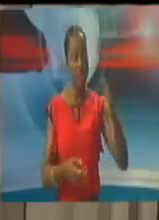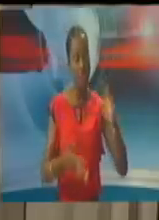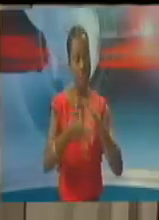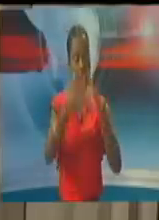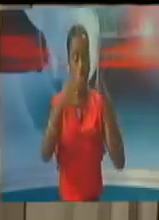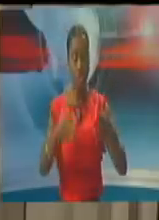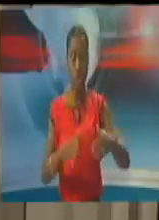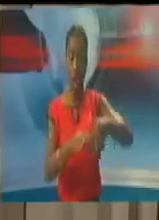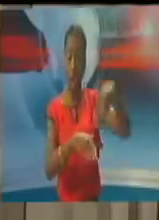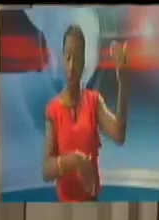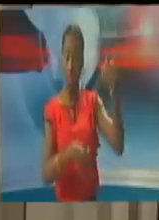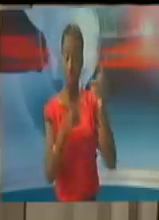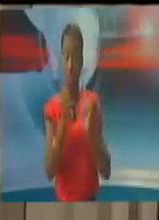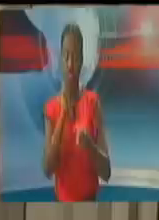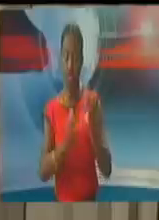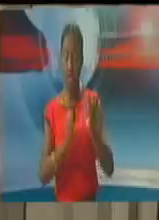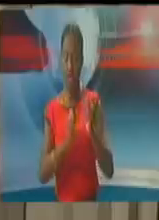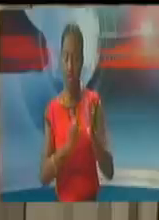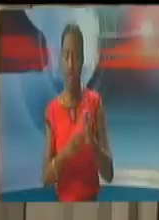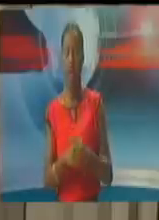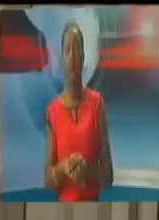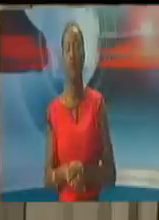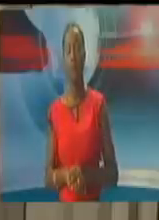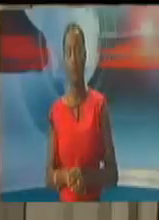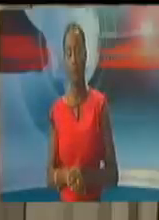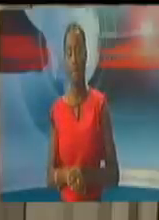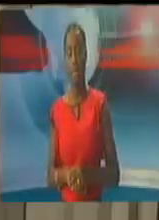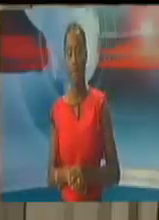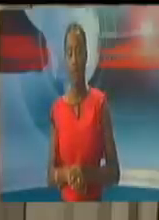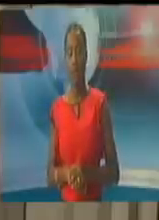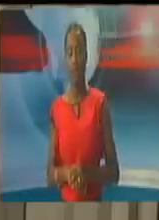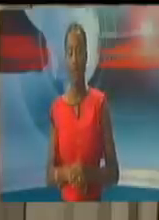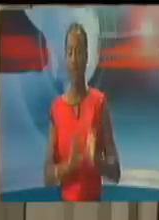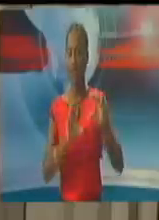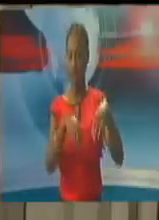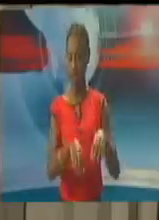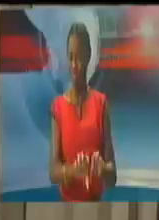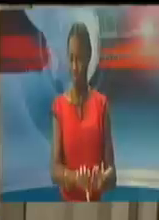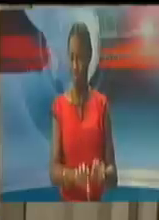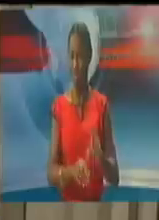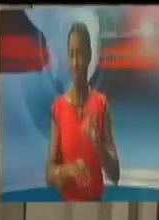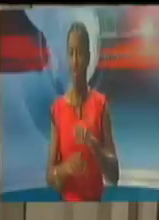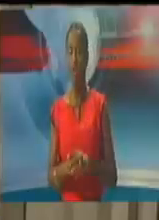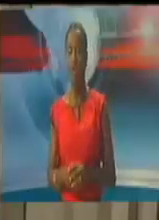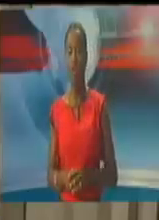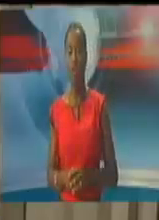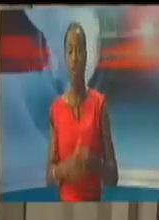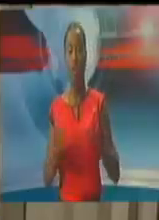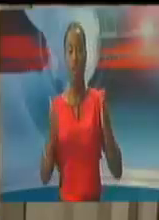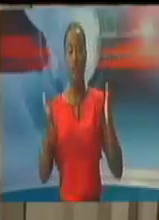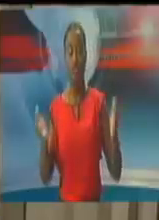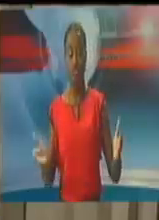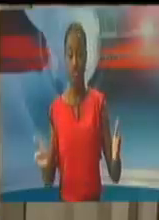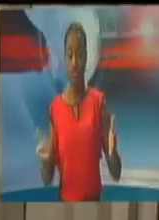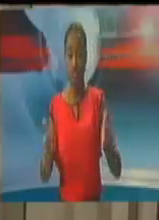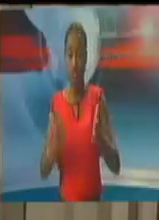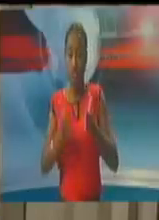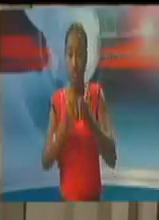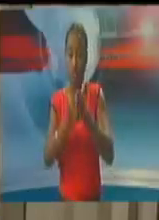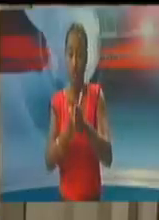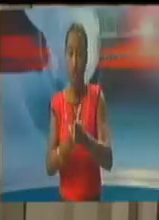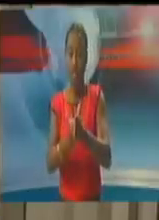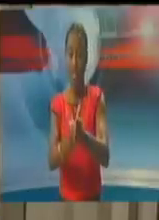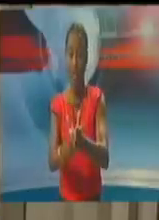various campuses across the university, across the CARICOM region. Cruise ships. I want